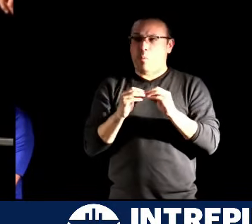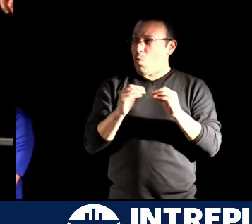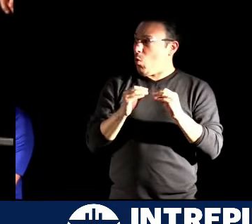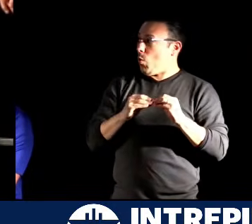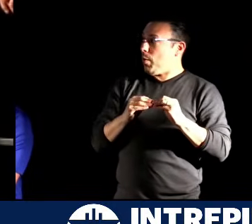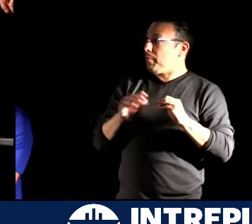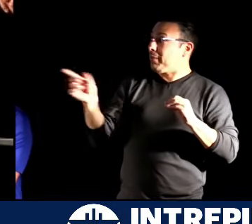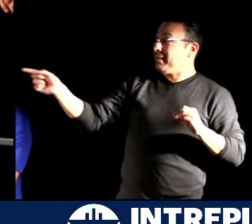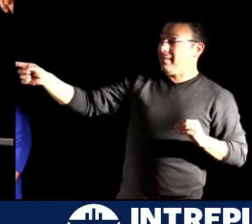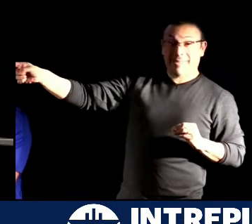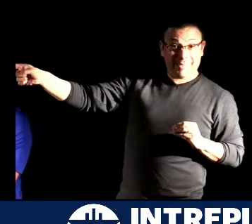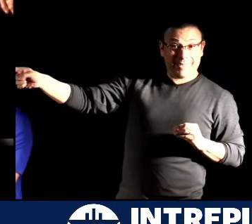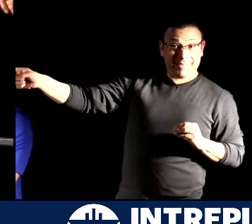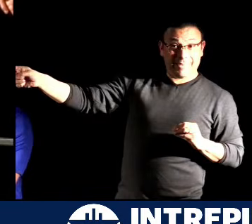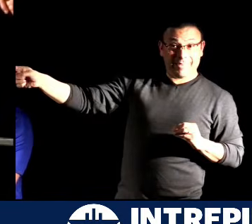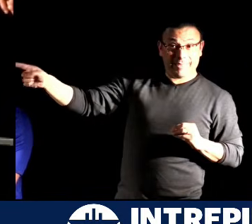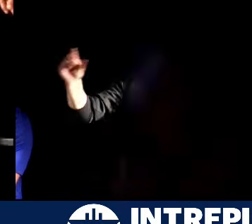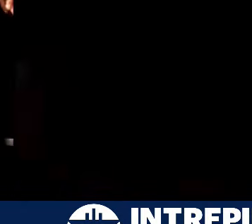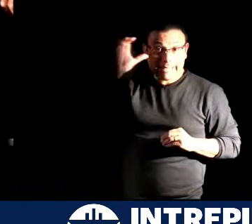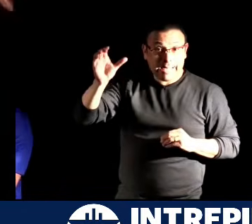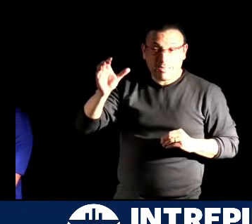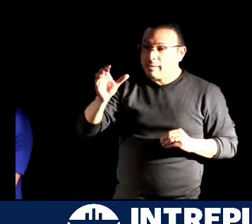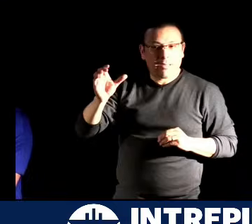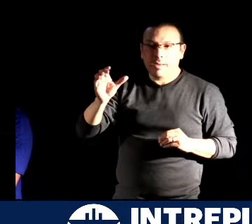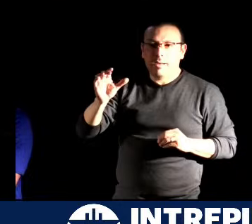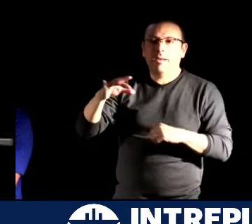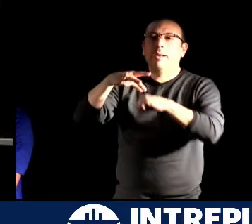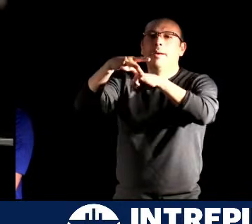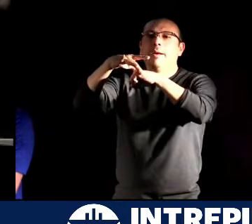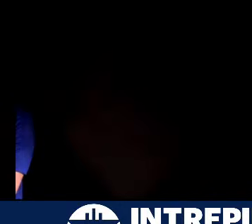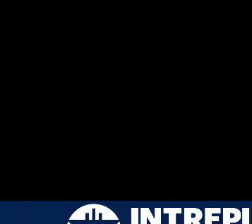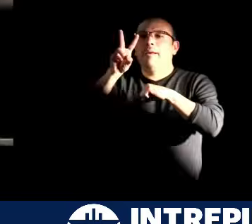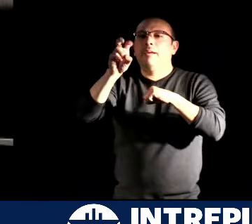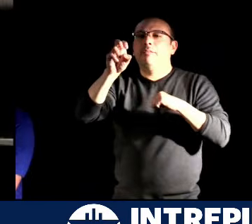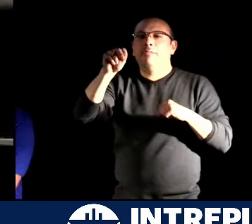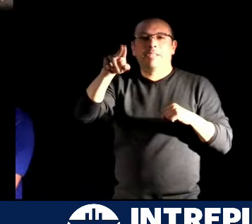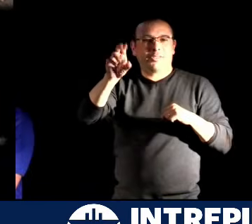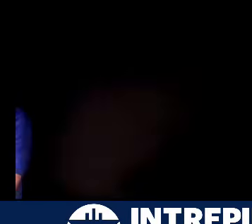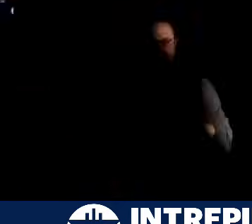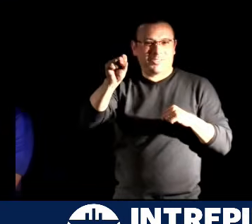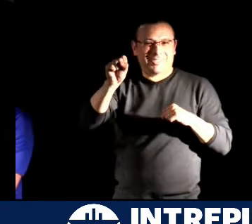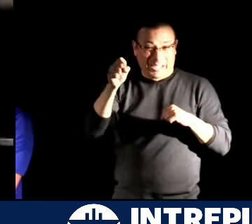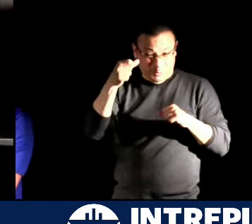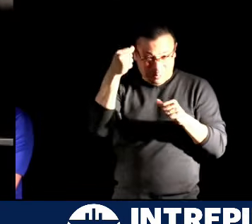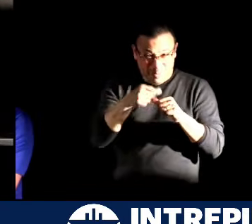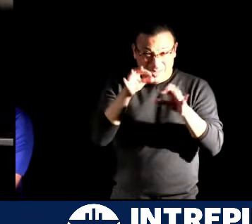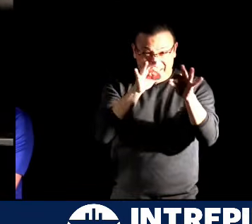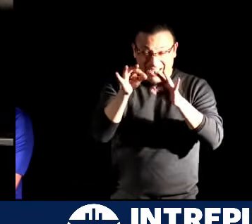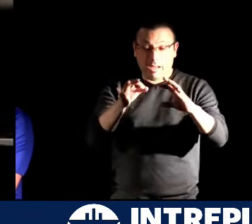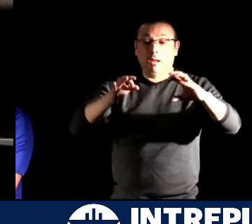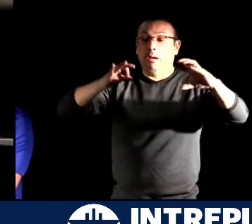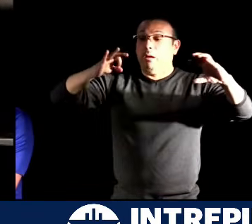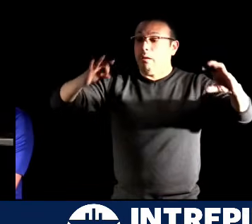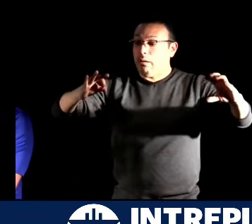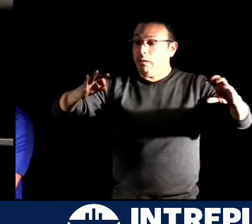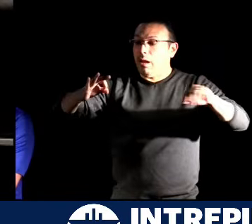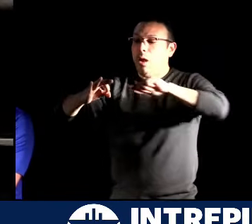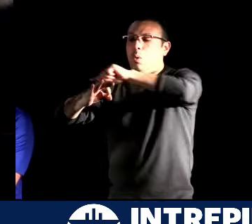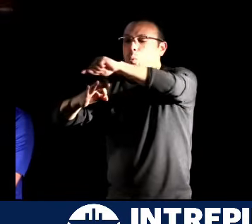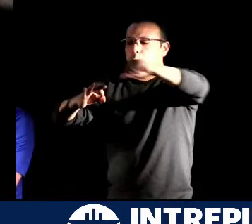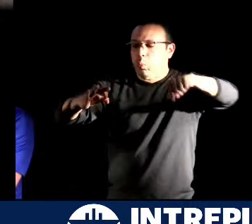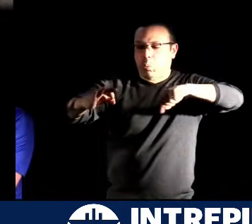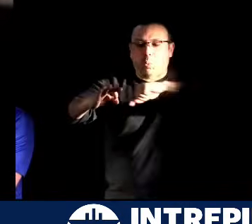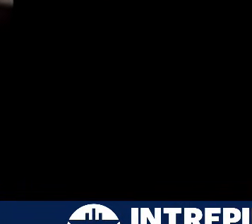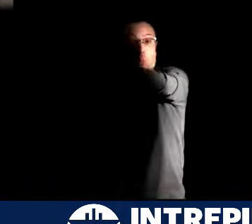Venus. Obviously, we use Venus to get closer to the sun, but when we are flying by it, we turn all our